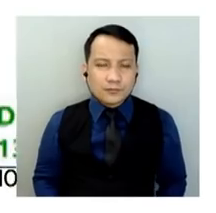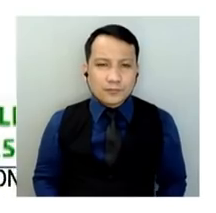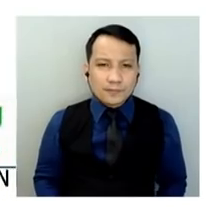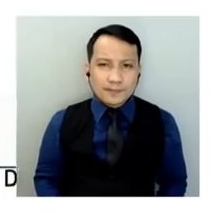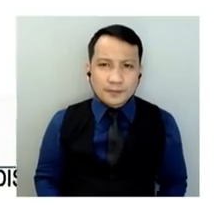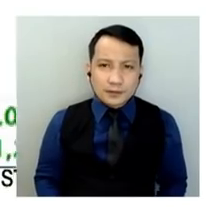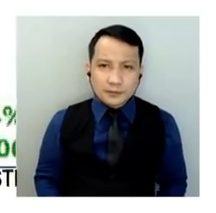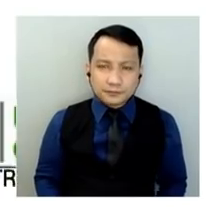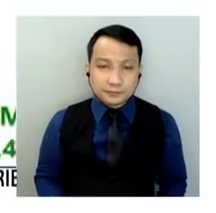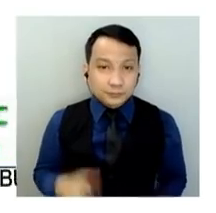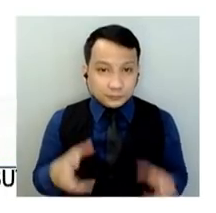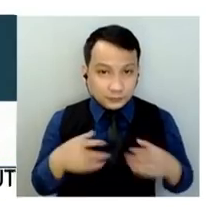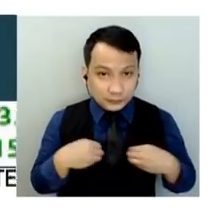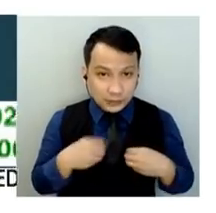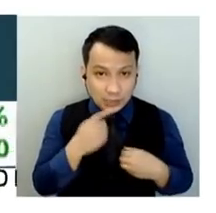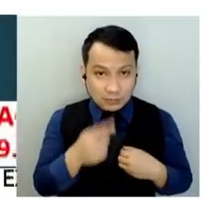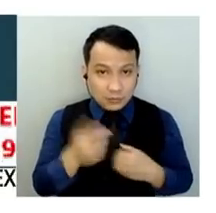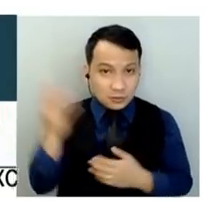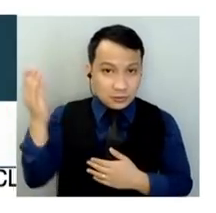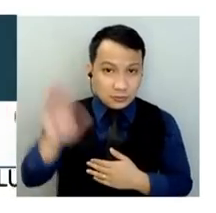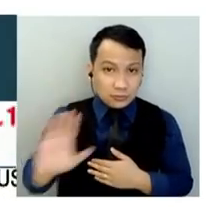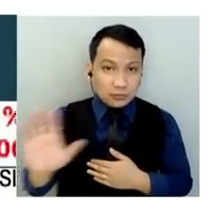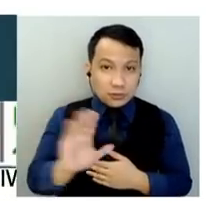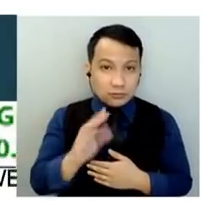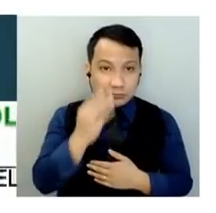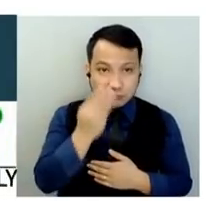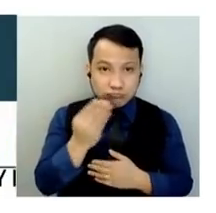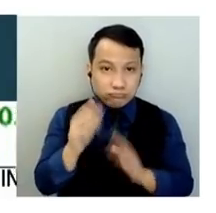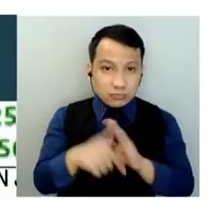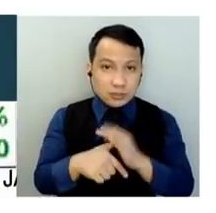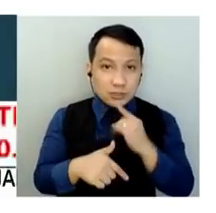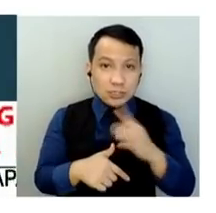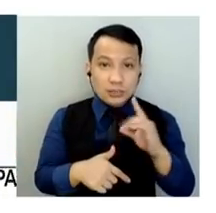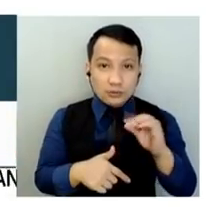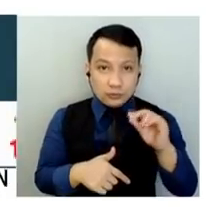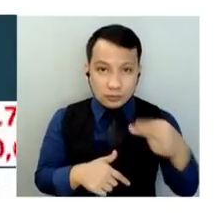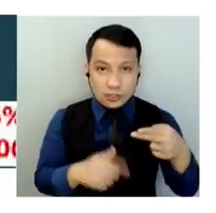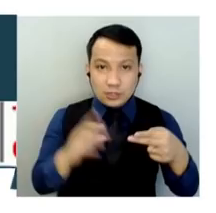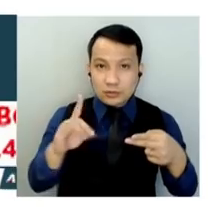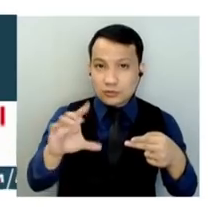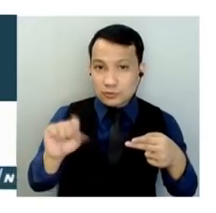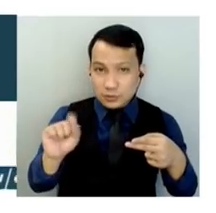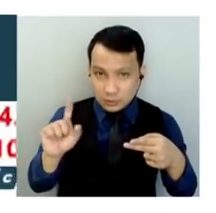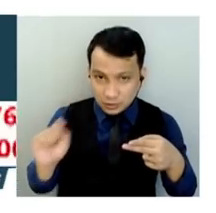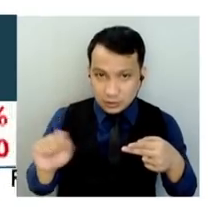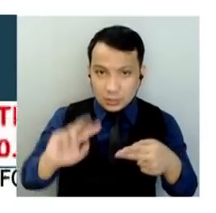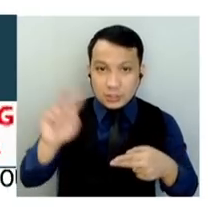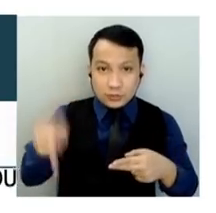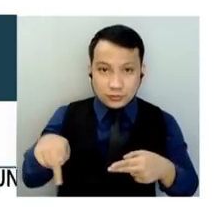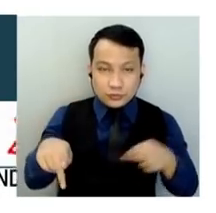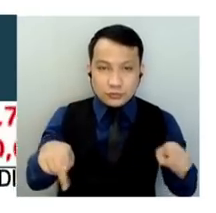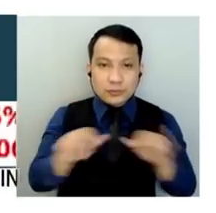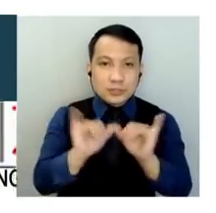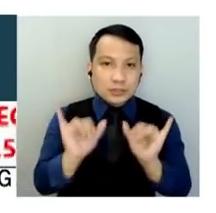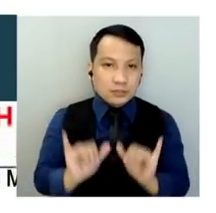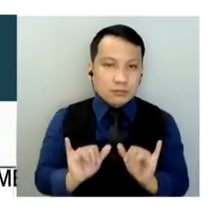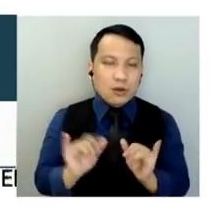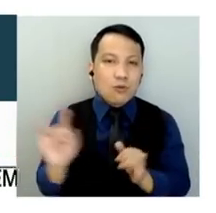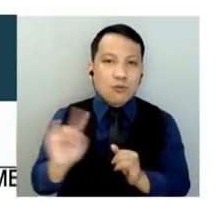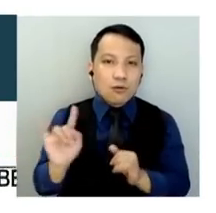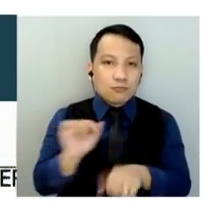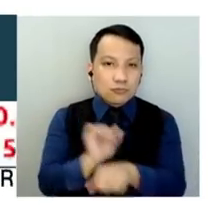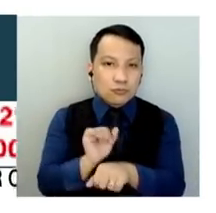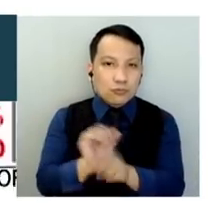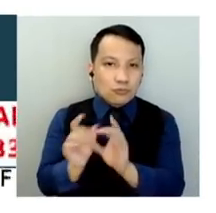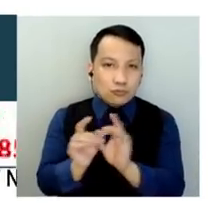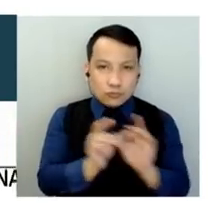I just received a press release a few minutes ago that the DOH, DOST, the UP system have been working